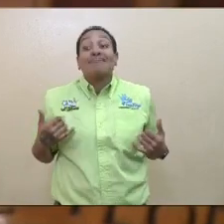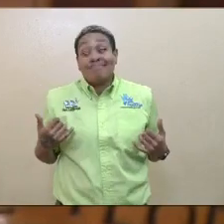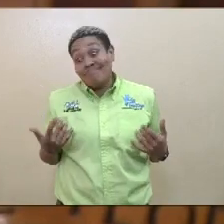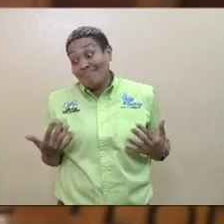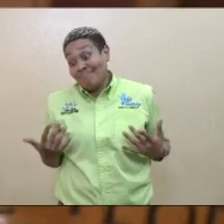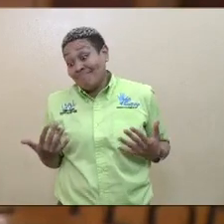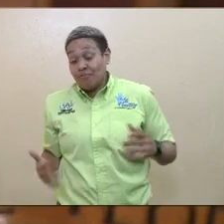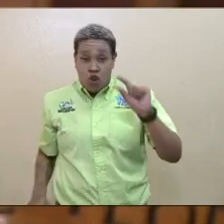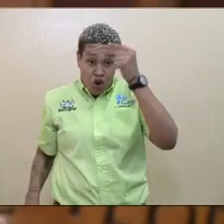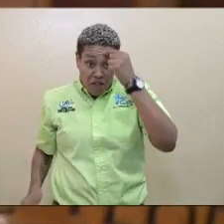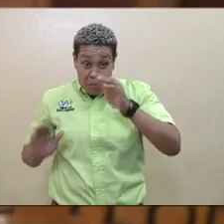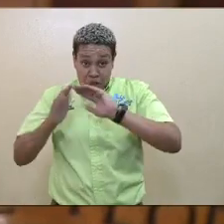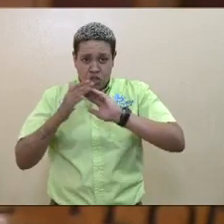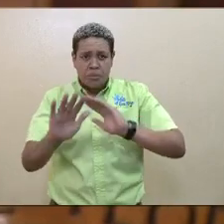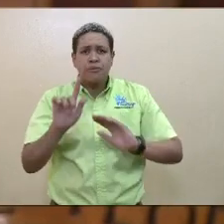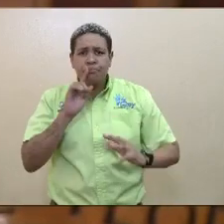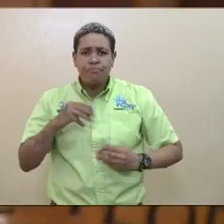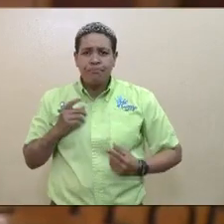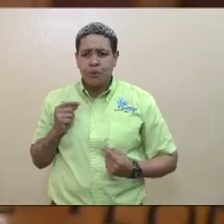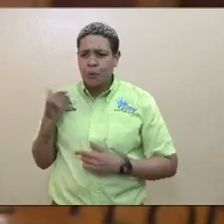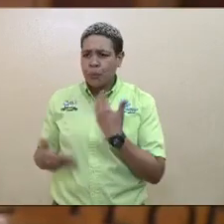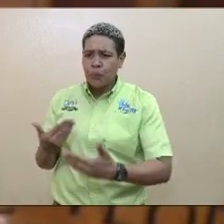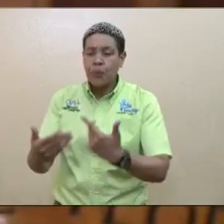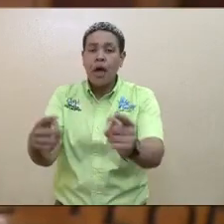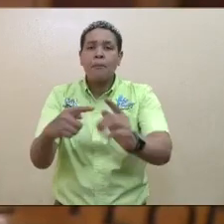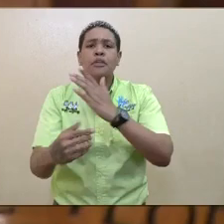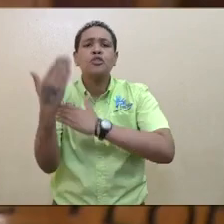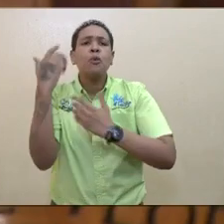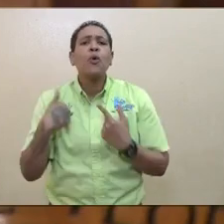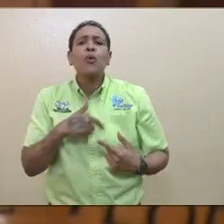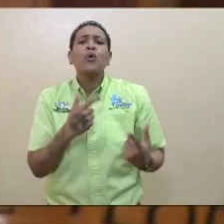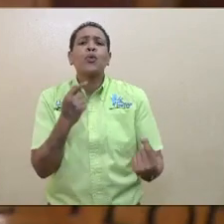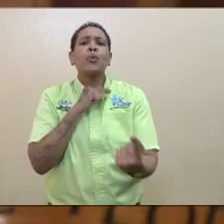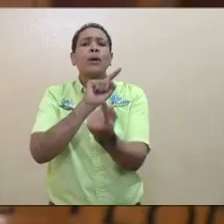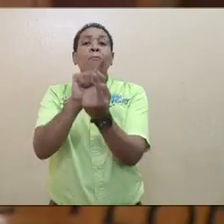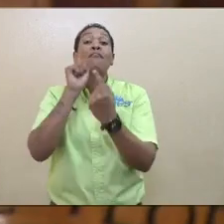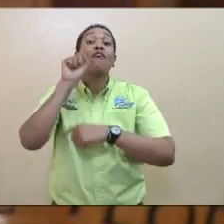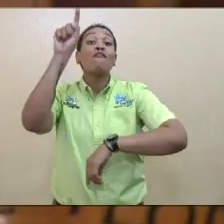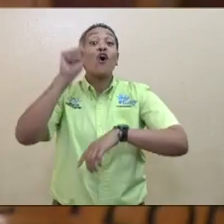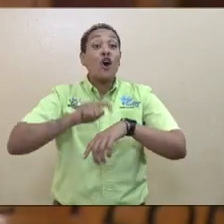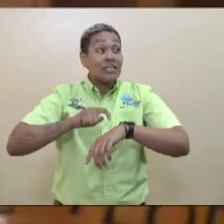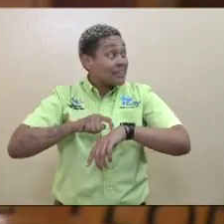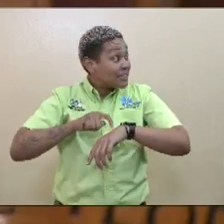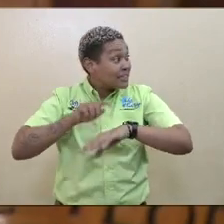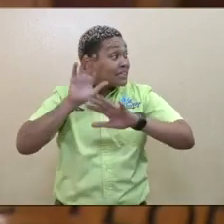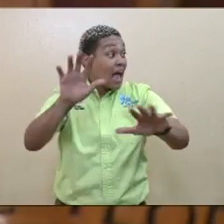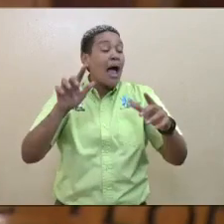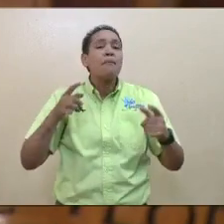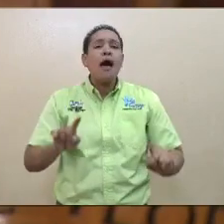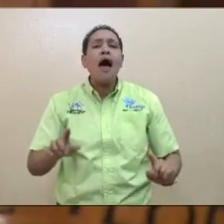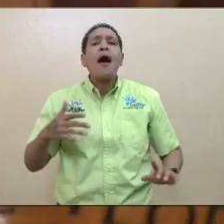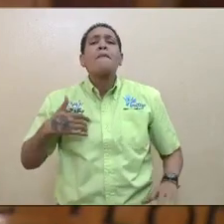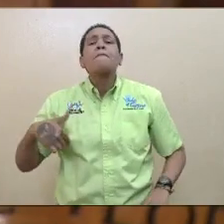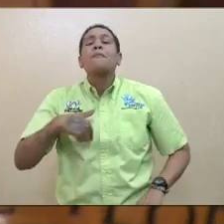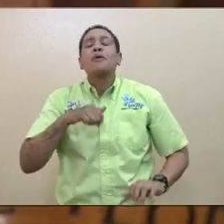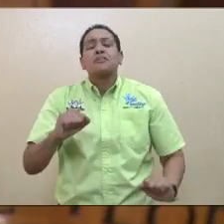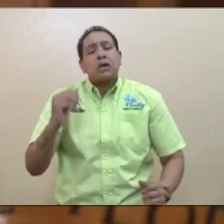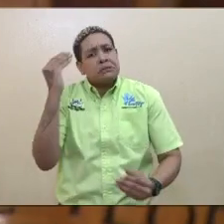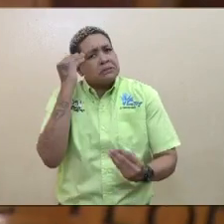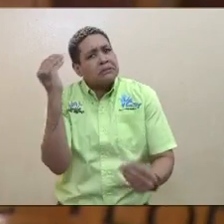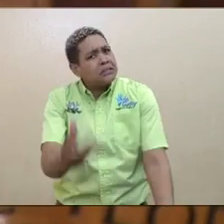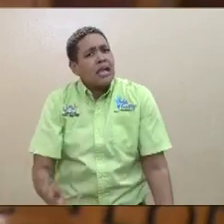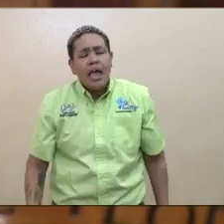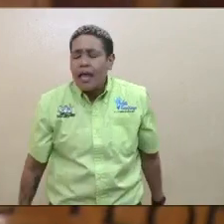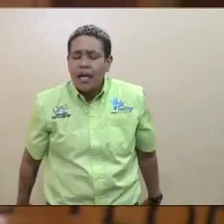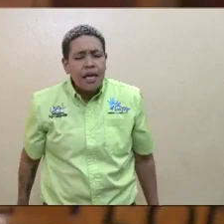in the government of Jamaica. This morning, we met for the first time, and I can say that